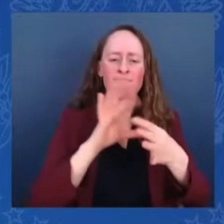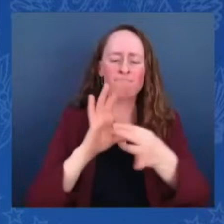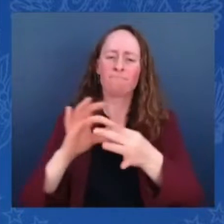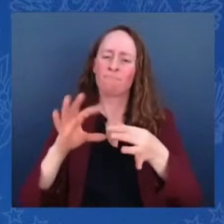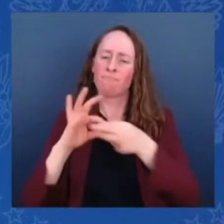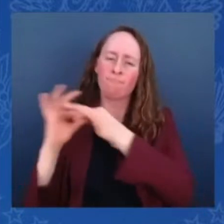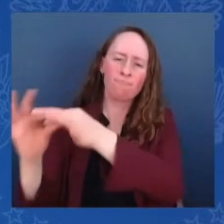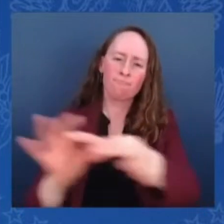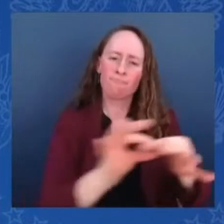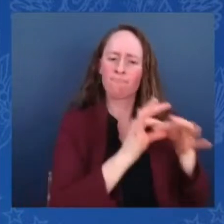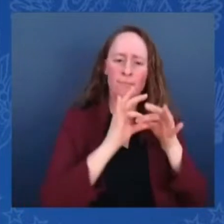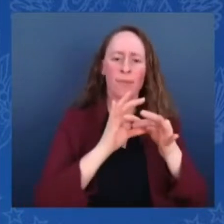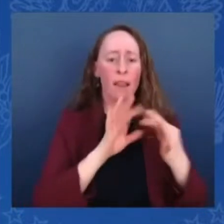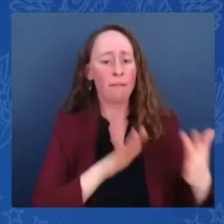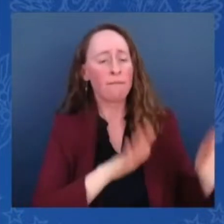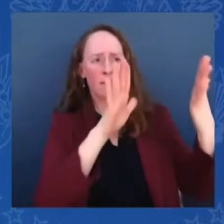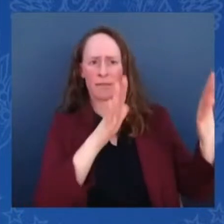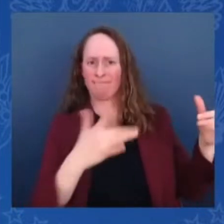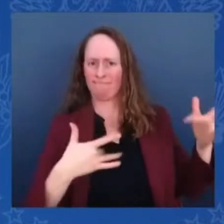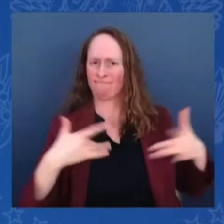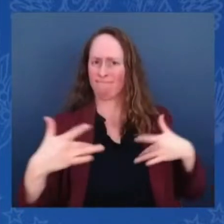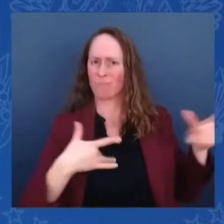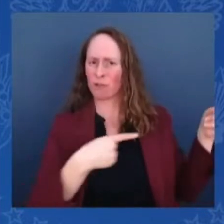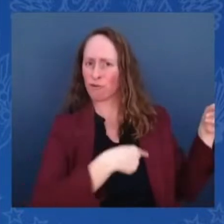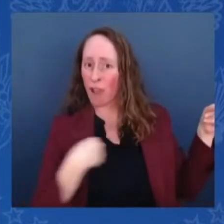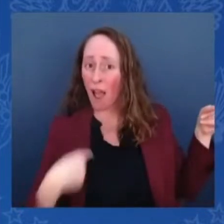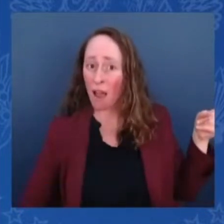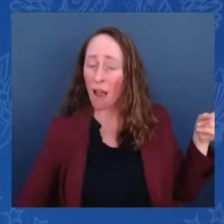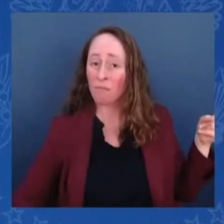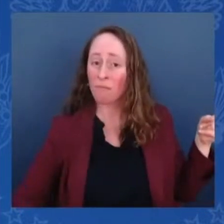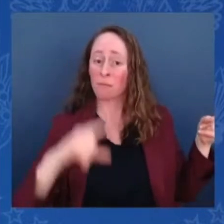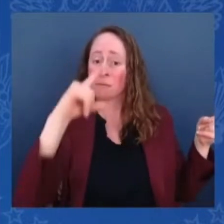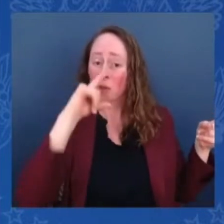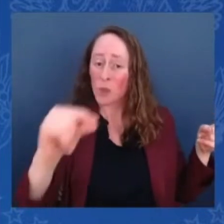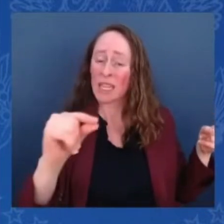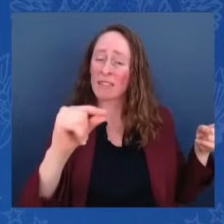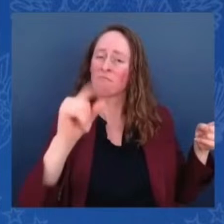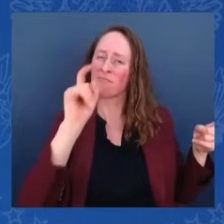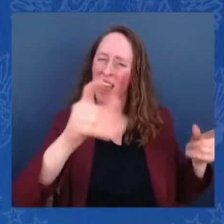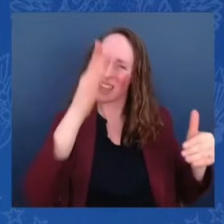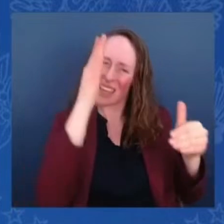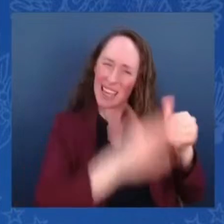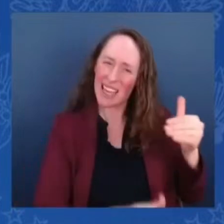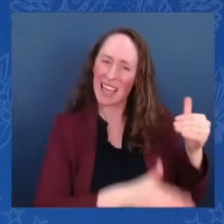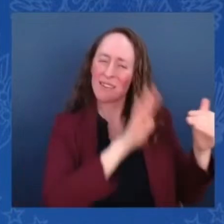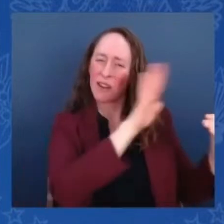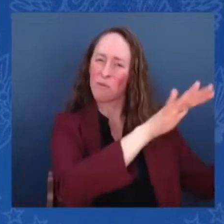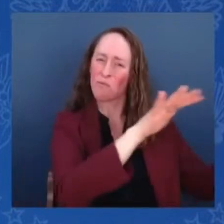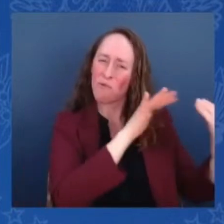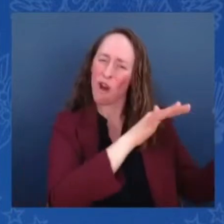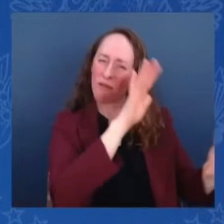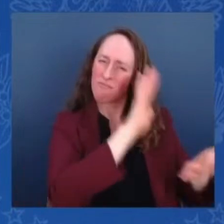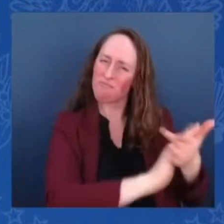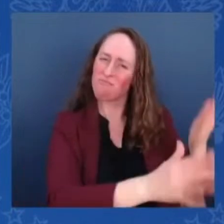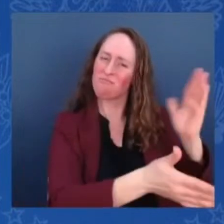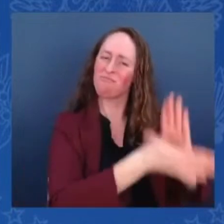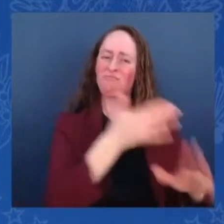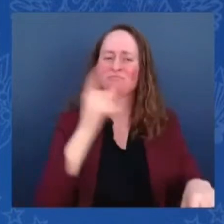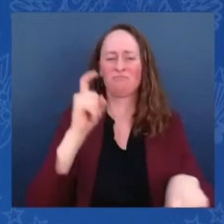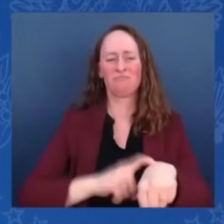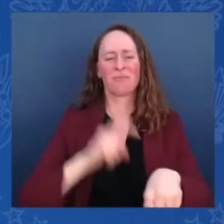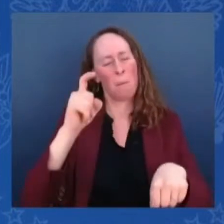sure Putin's war ends in a just and lasting peace for Ukraine, and to